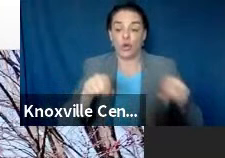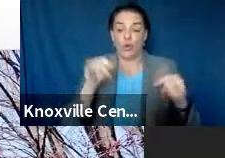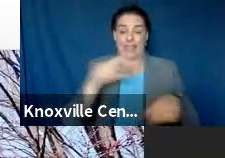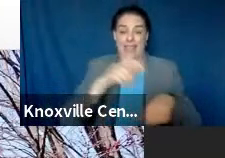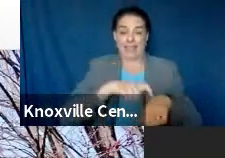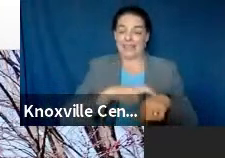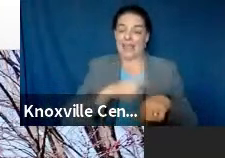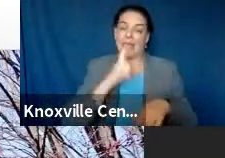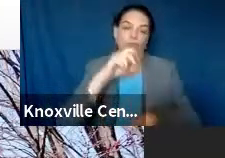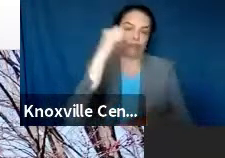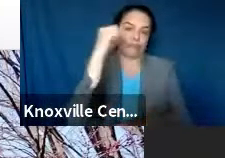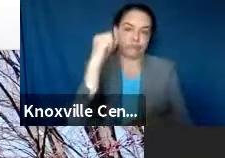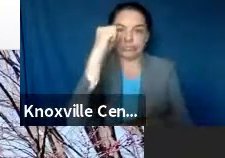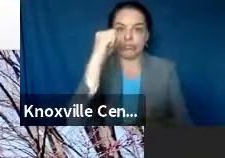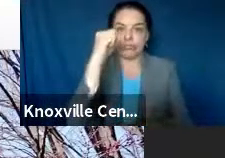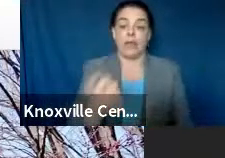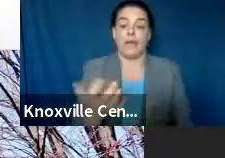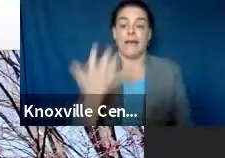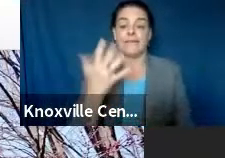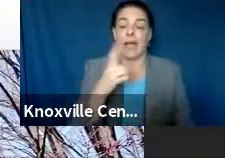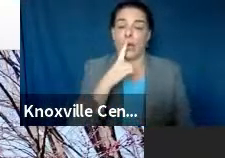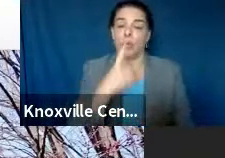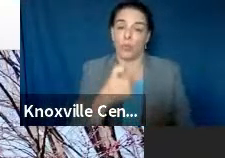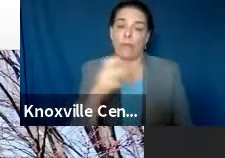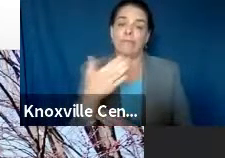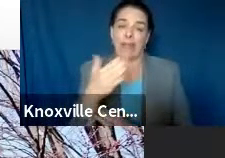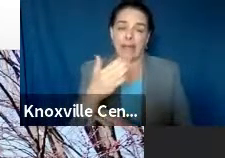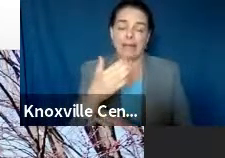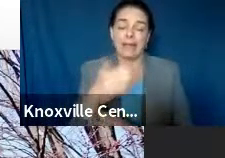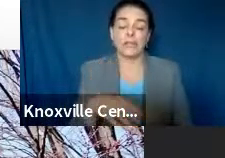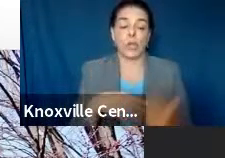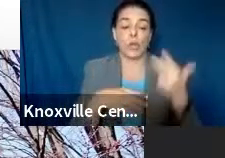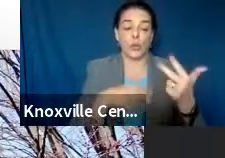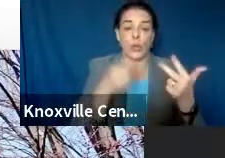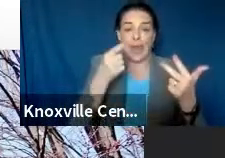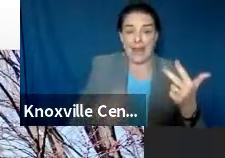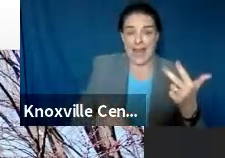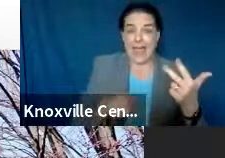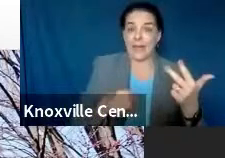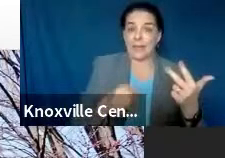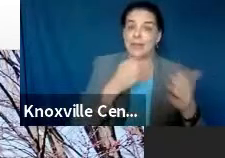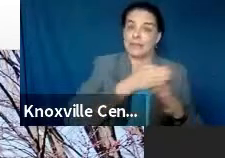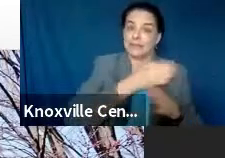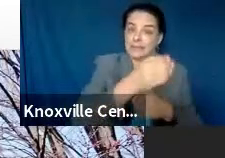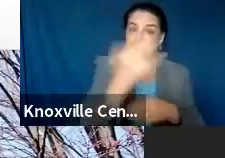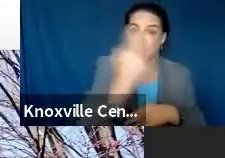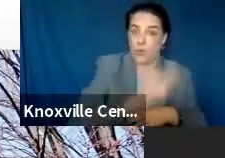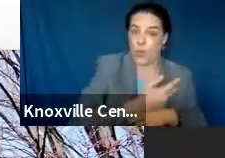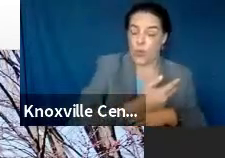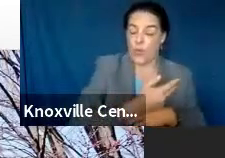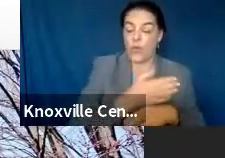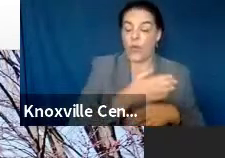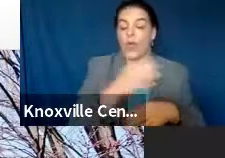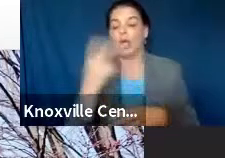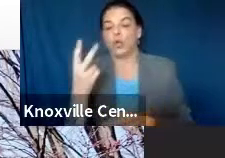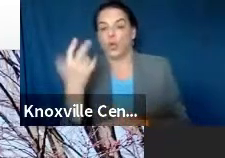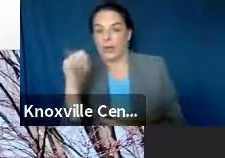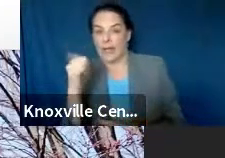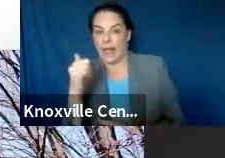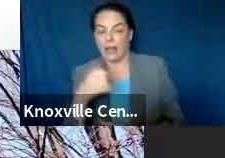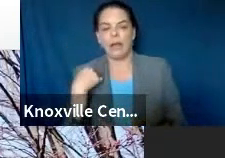case volume. There were 5 red flags detected, 3 of which occurred on consecutive days, and 2 yellow flags. We saw an